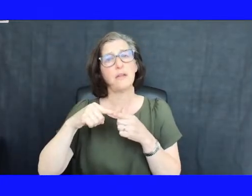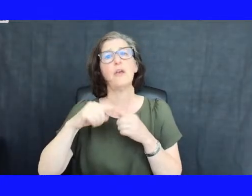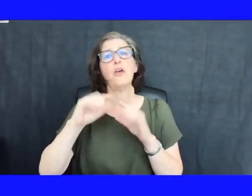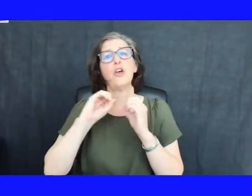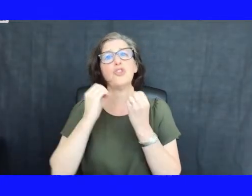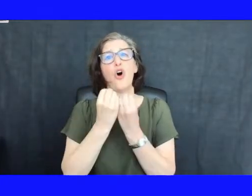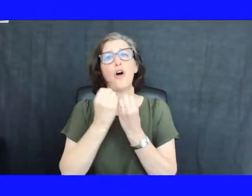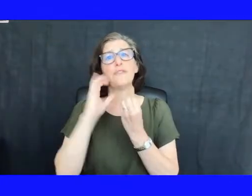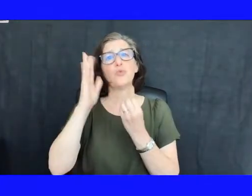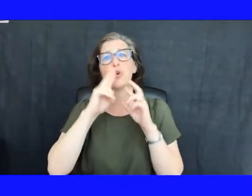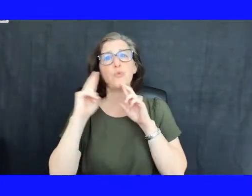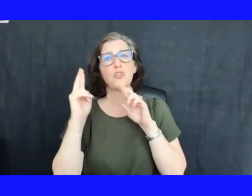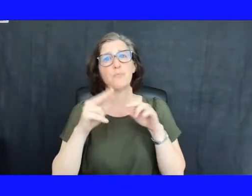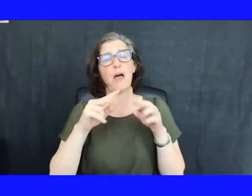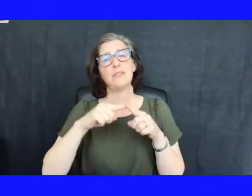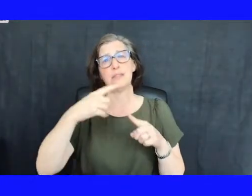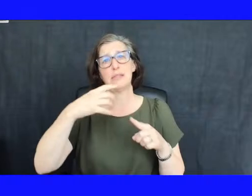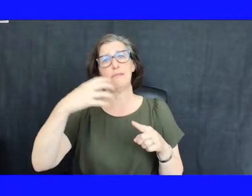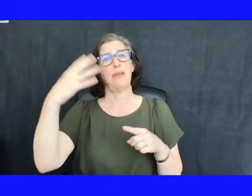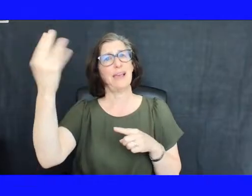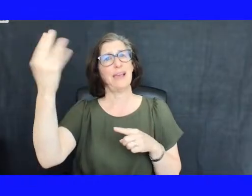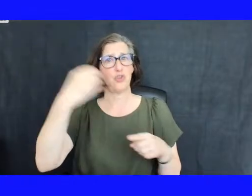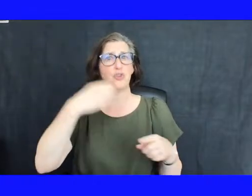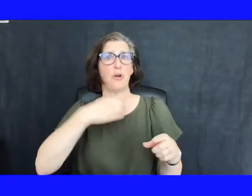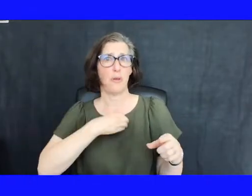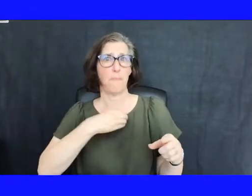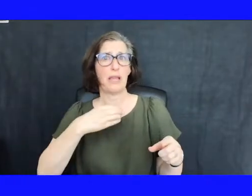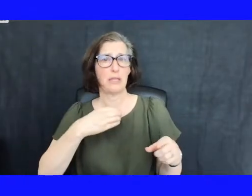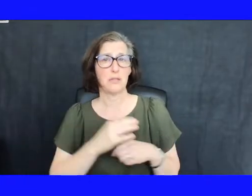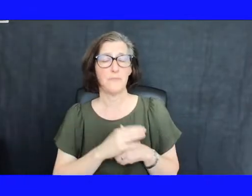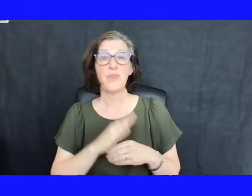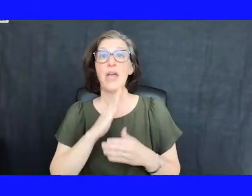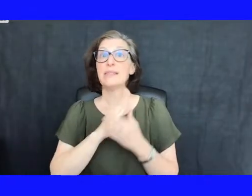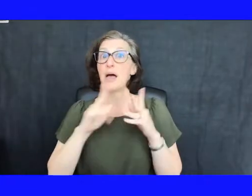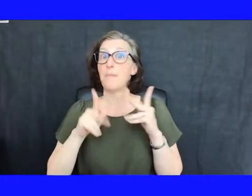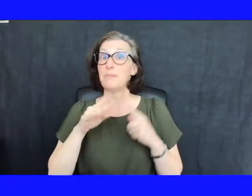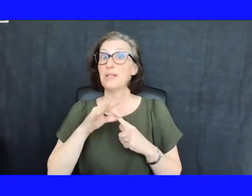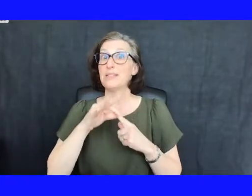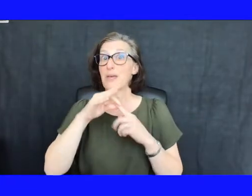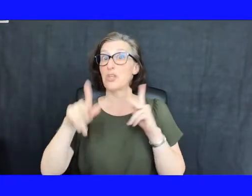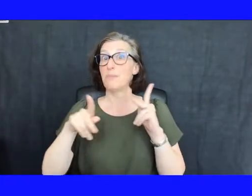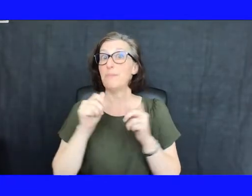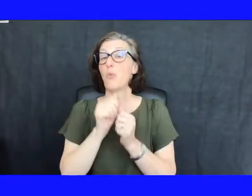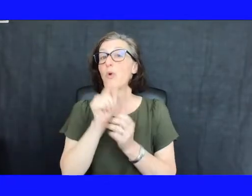or an internal complaint? Does it just depend upon